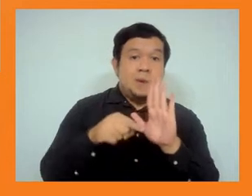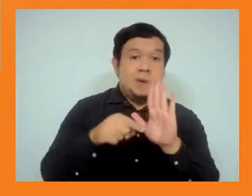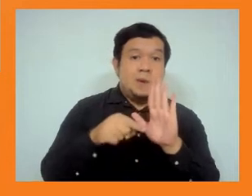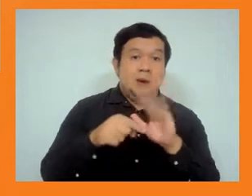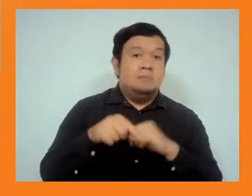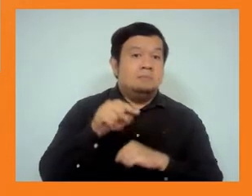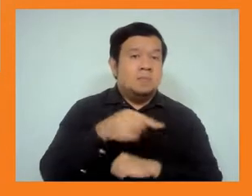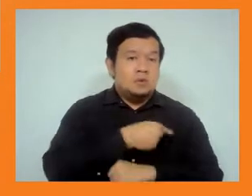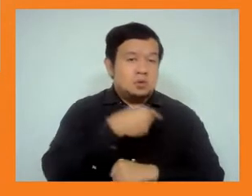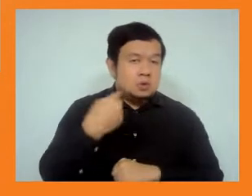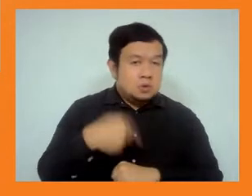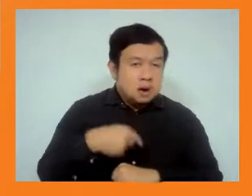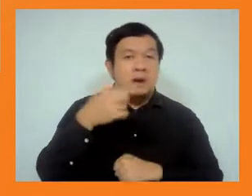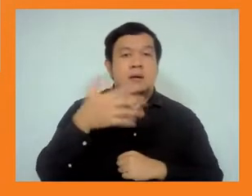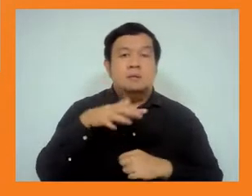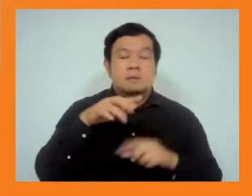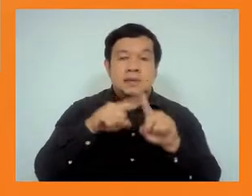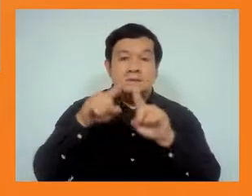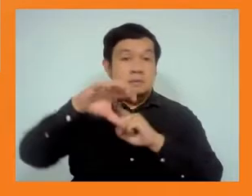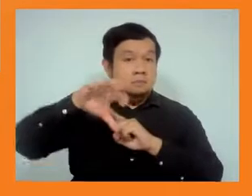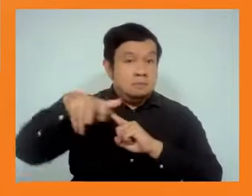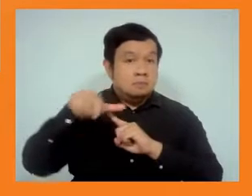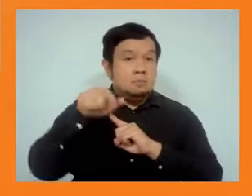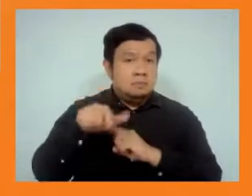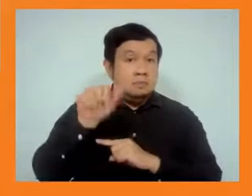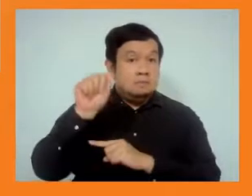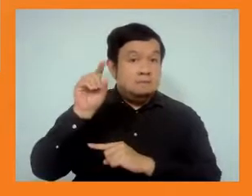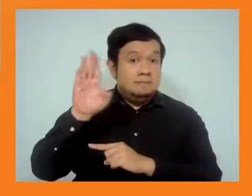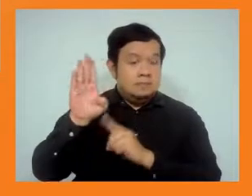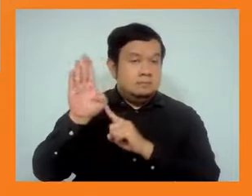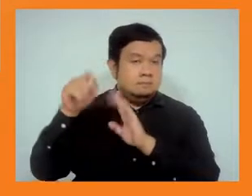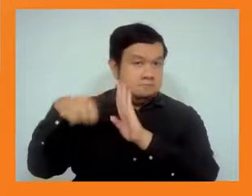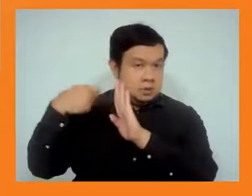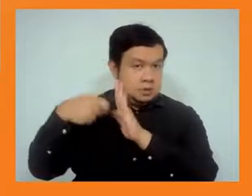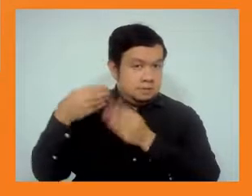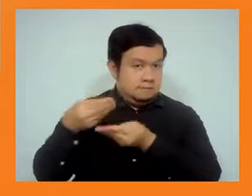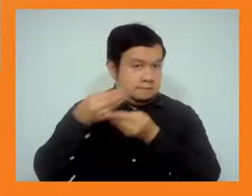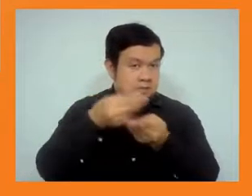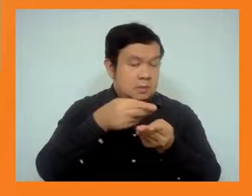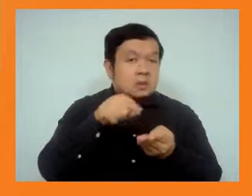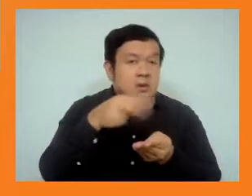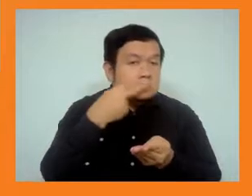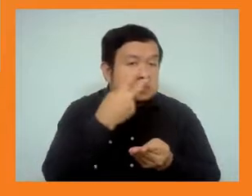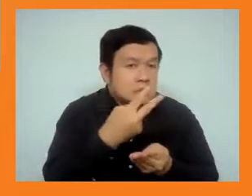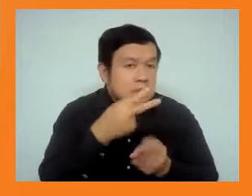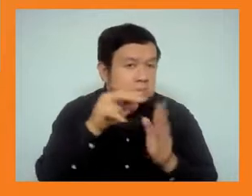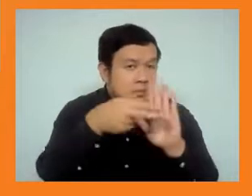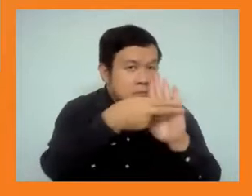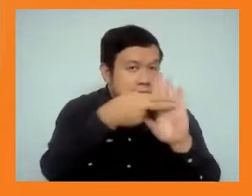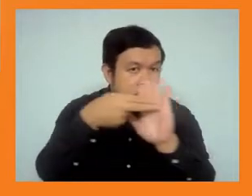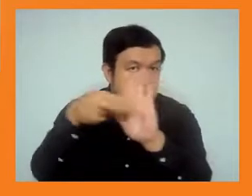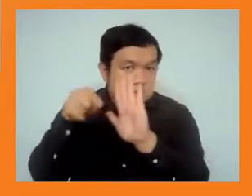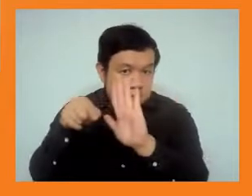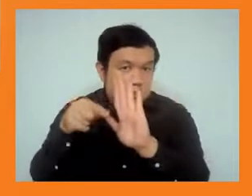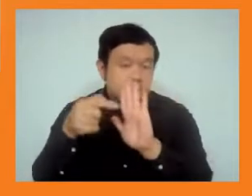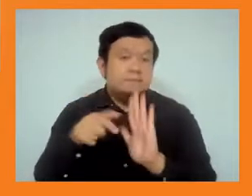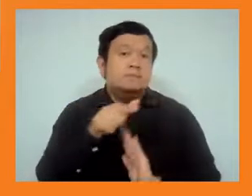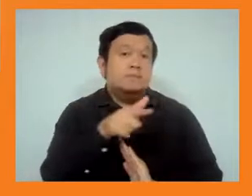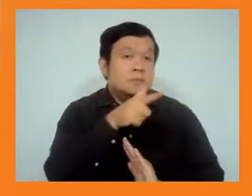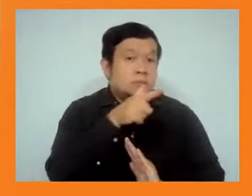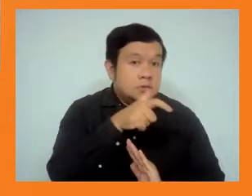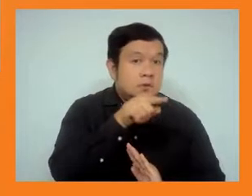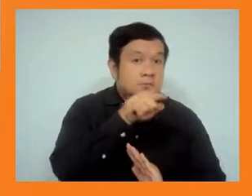with regard to the projects. And our finding is that until now, many of the people